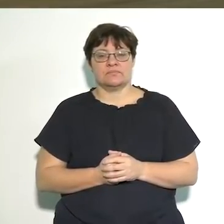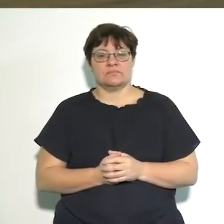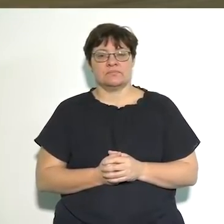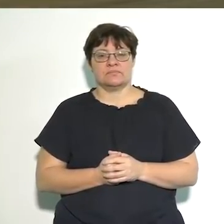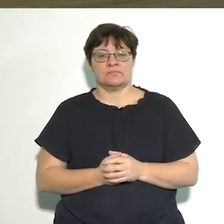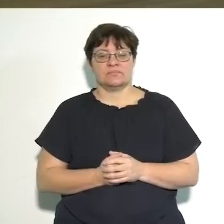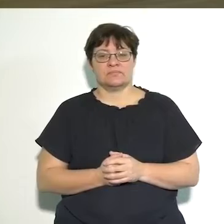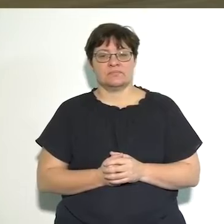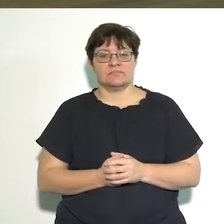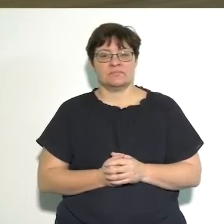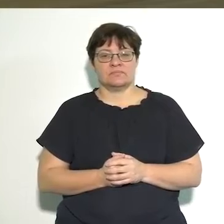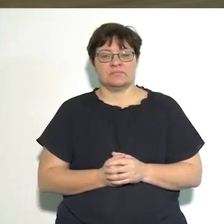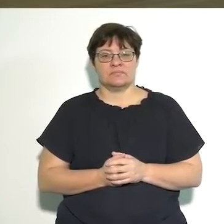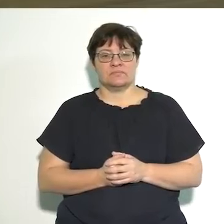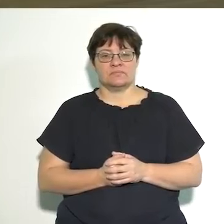Yeah.